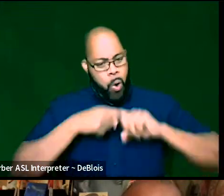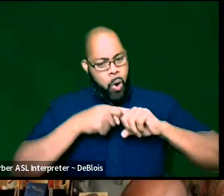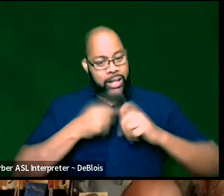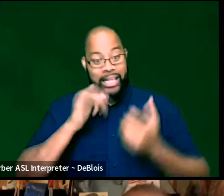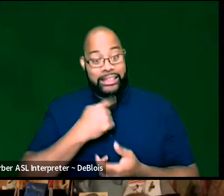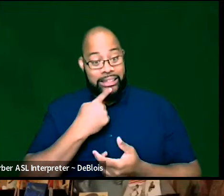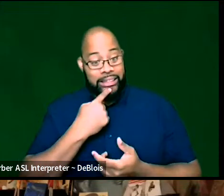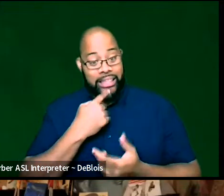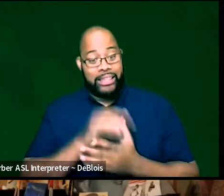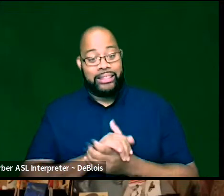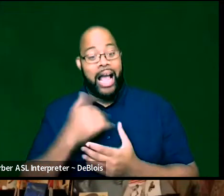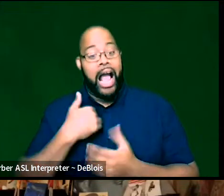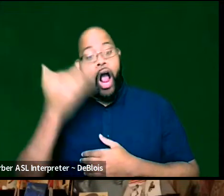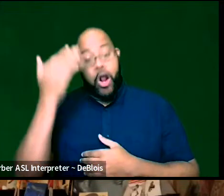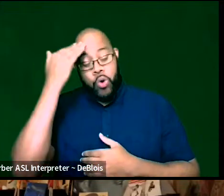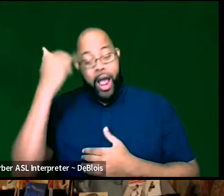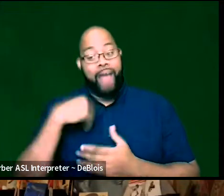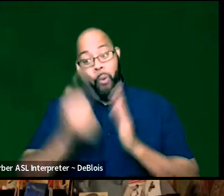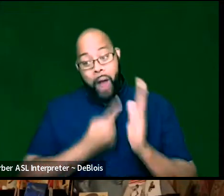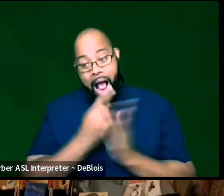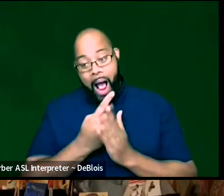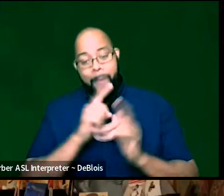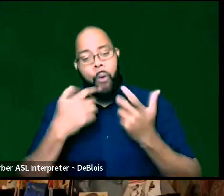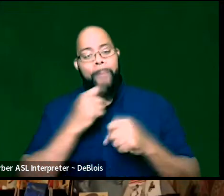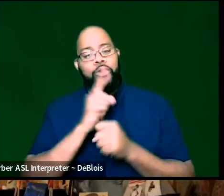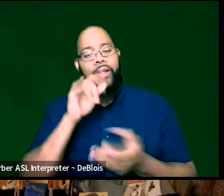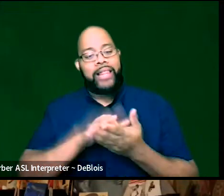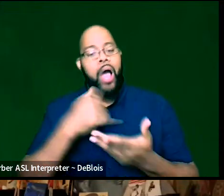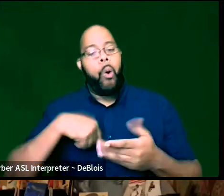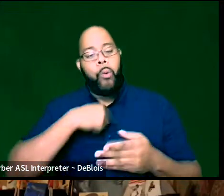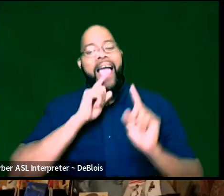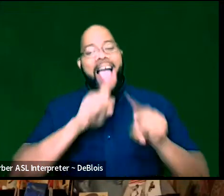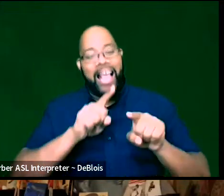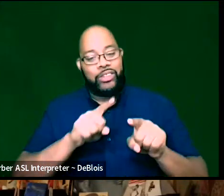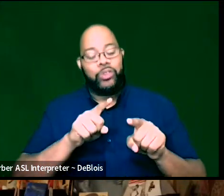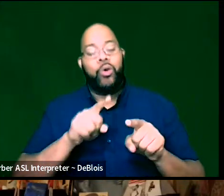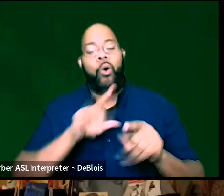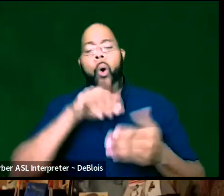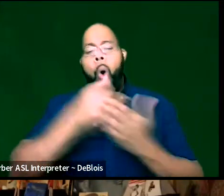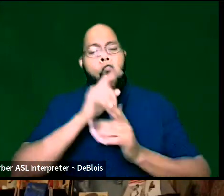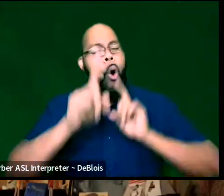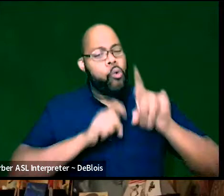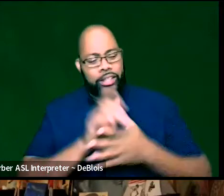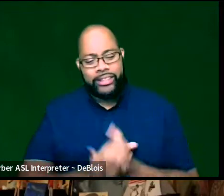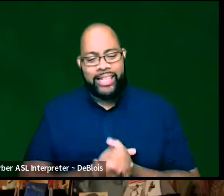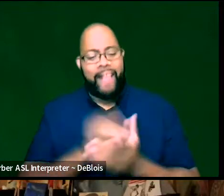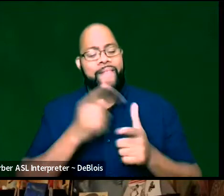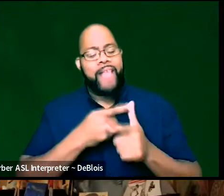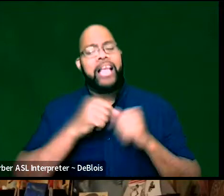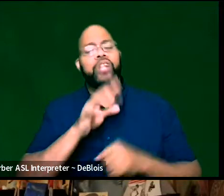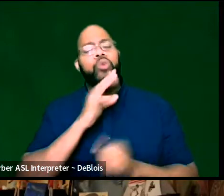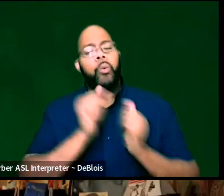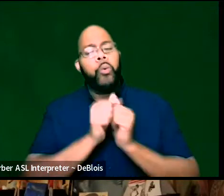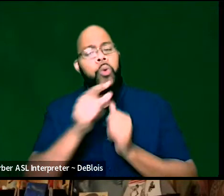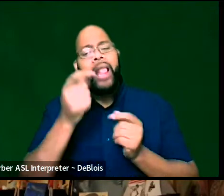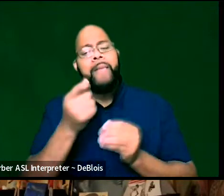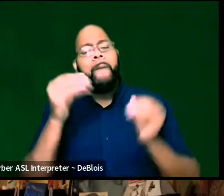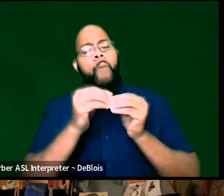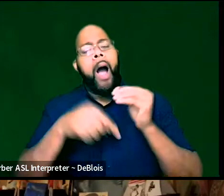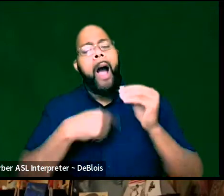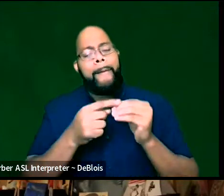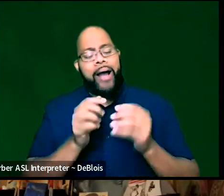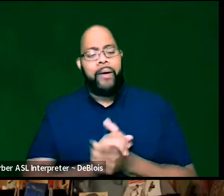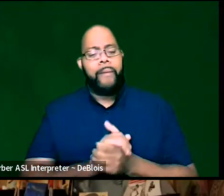like I said, I know we have a whole hour, but I want to make sure that we answer or get to all questions. And then I can talk to you a little bit more